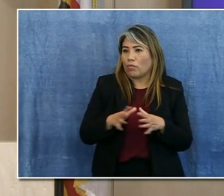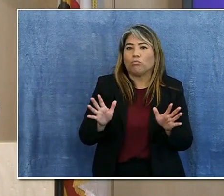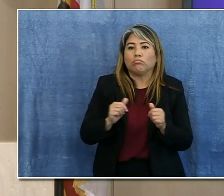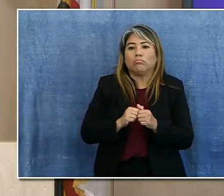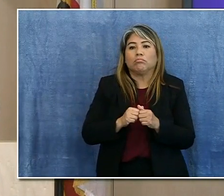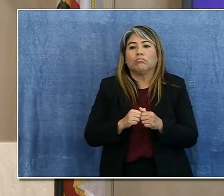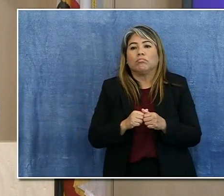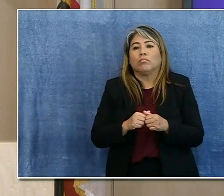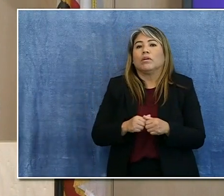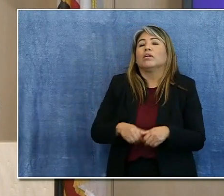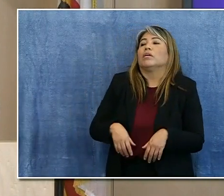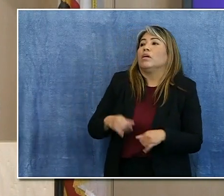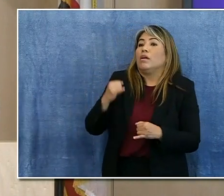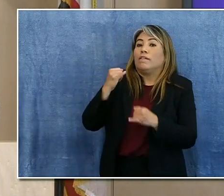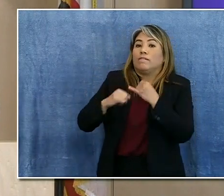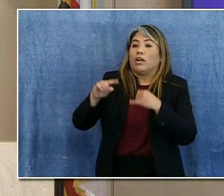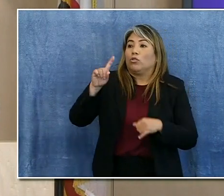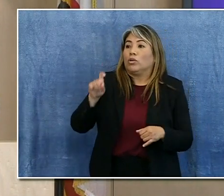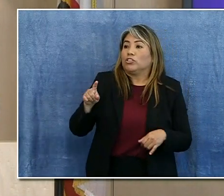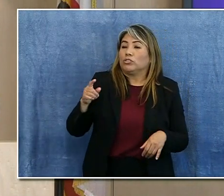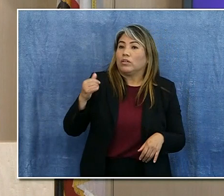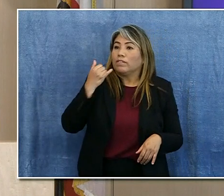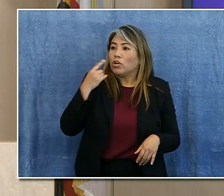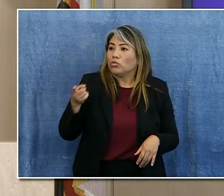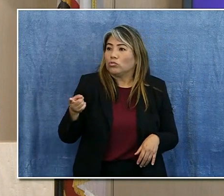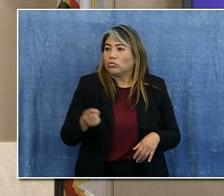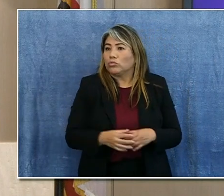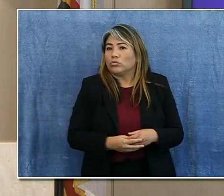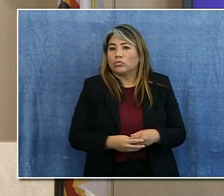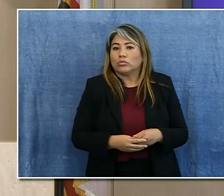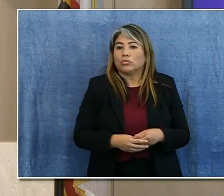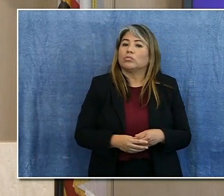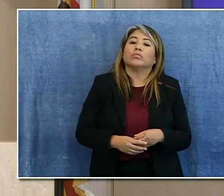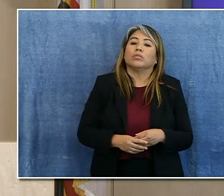Okay, I think we have one final call-in question.